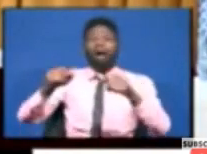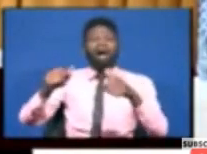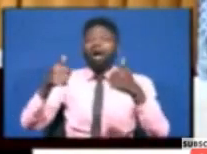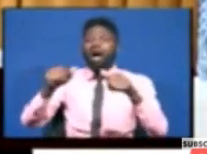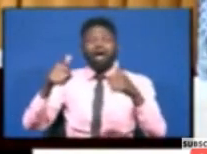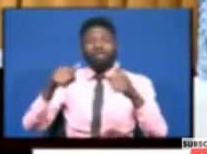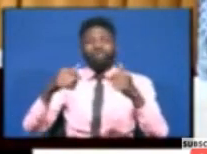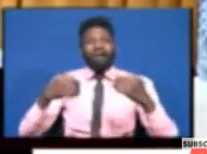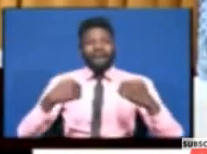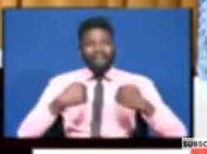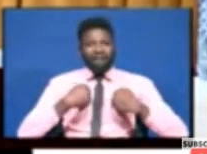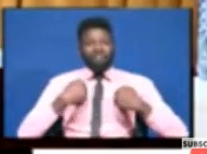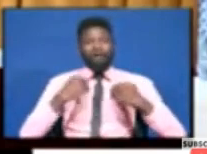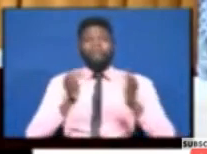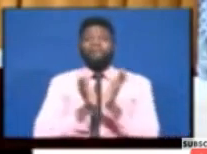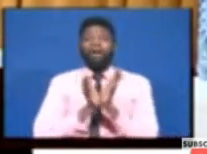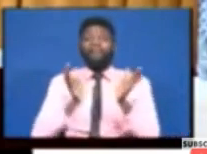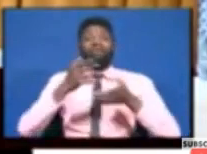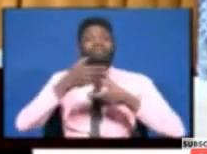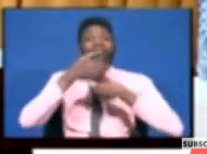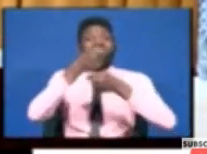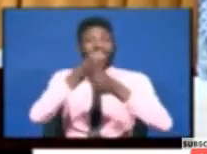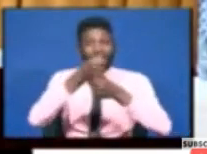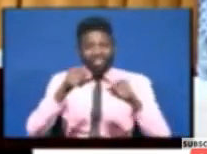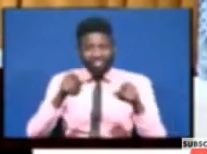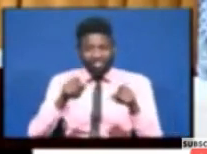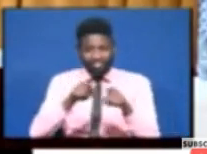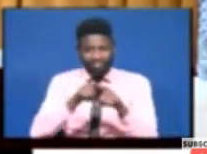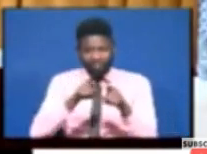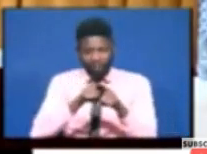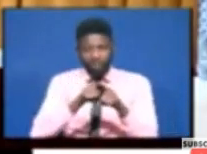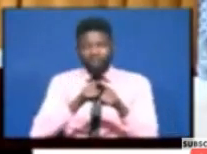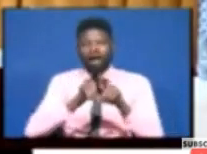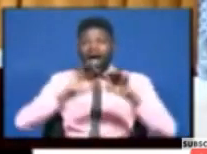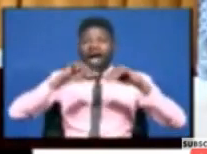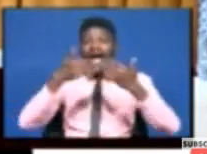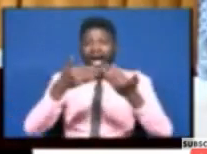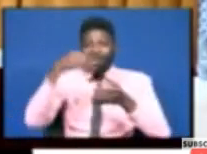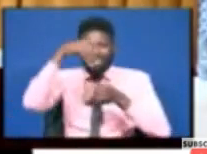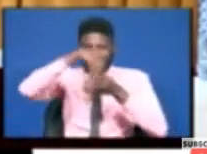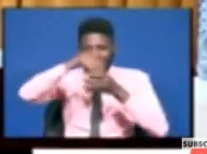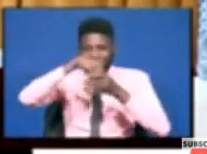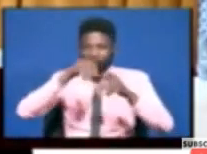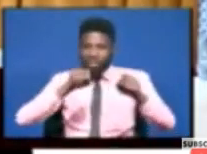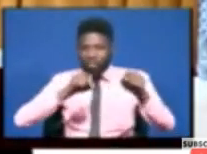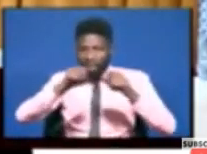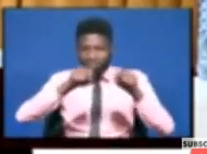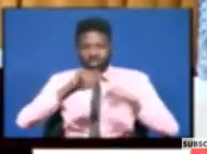universal public confidence and trust in the internal management of the commission and elections.